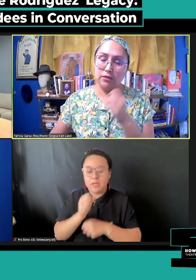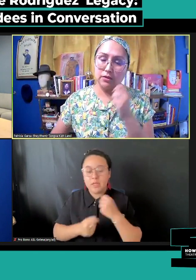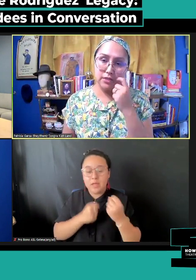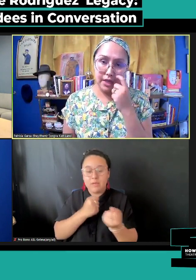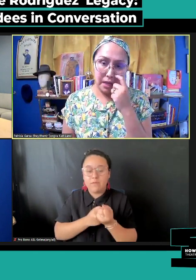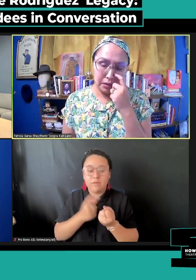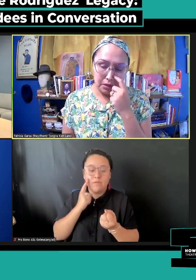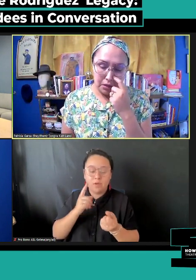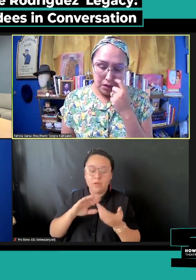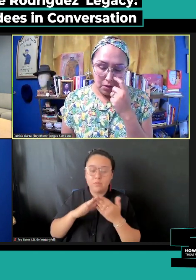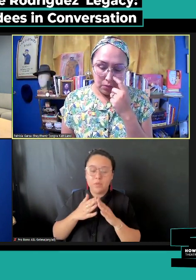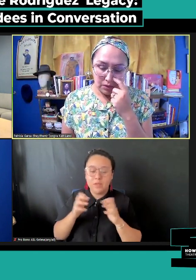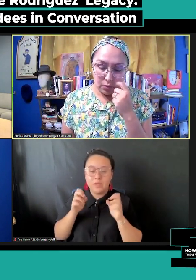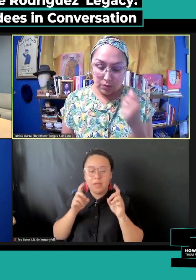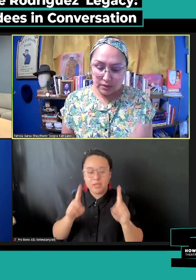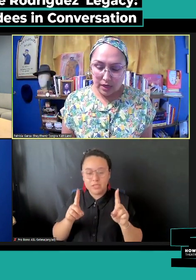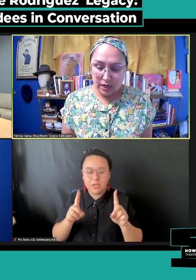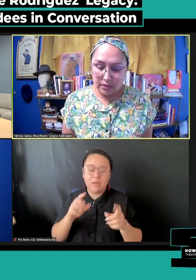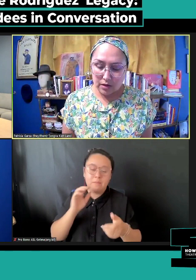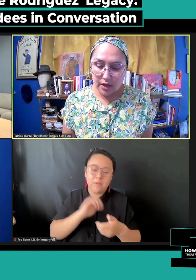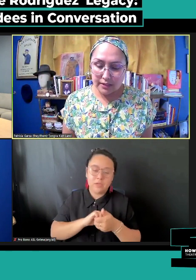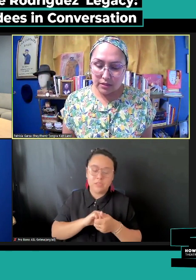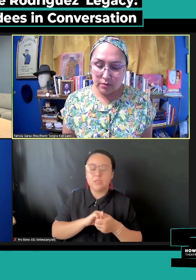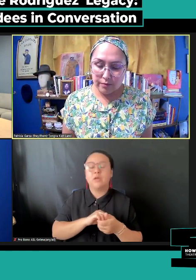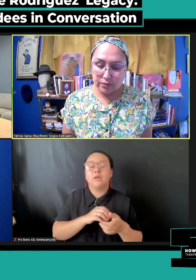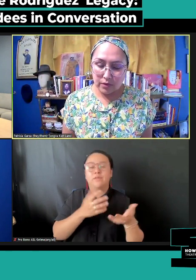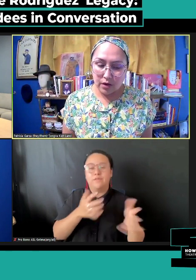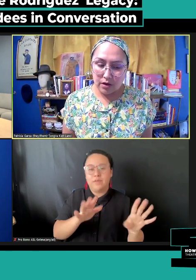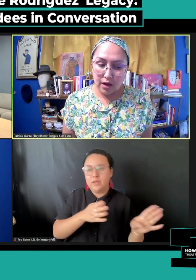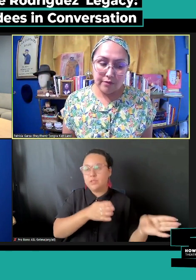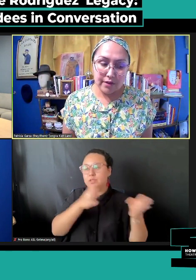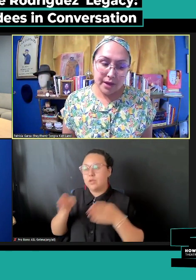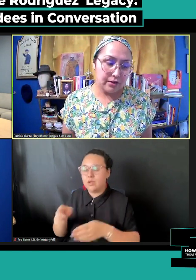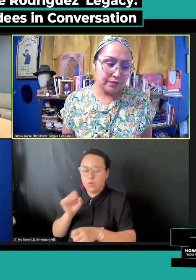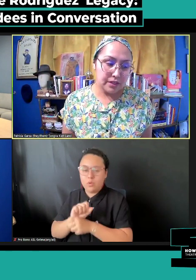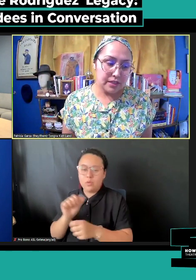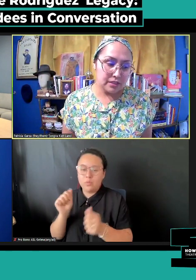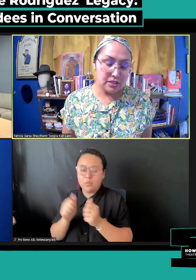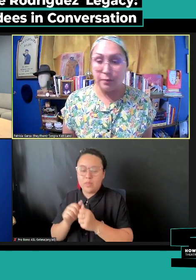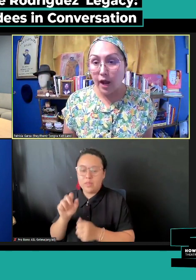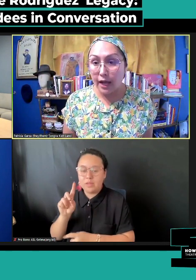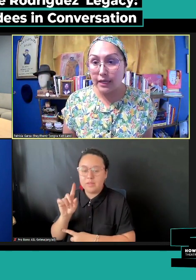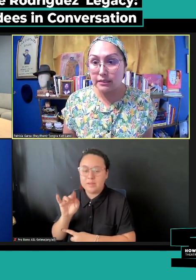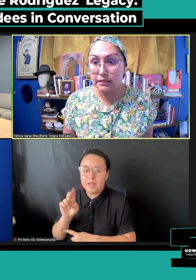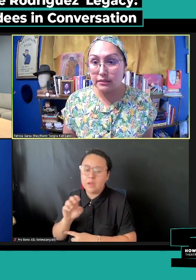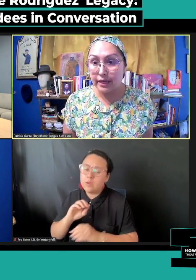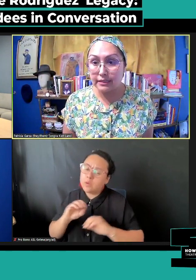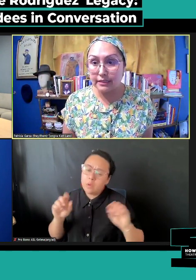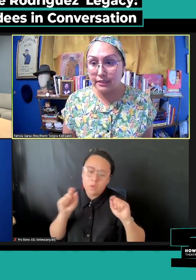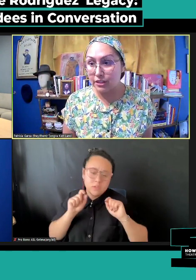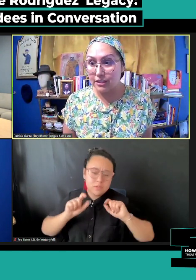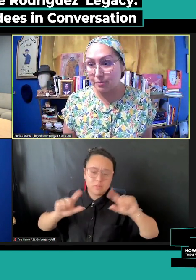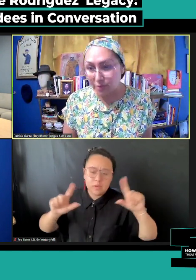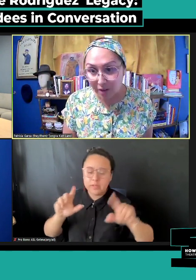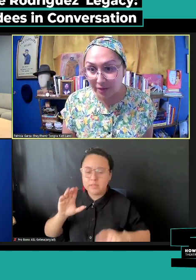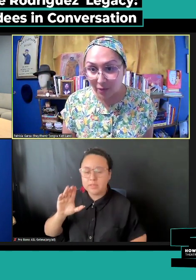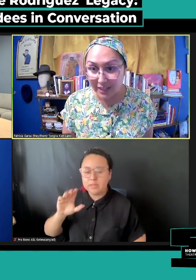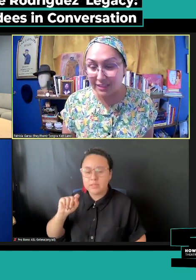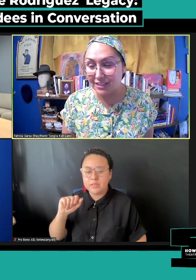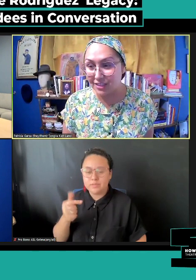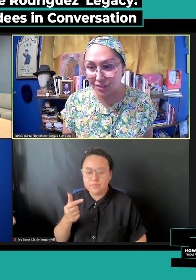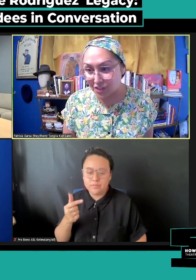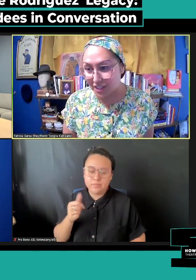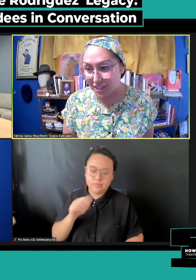moved over to Diane, to work with Diane. And I mean, I don't think it's a surprise that CTG is a predominantly